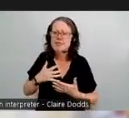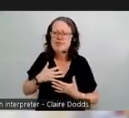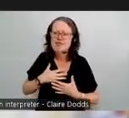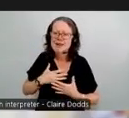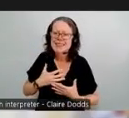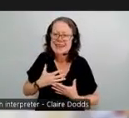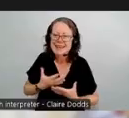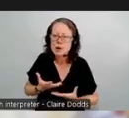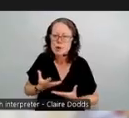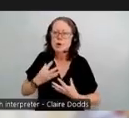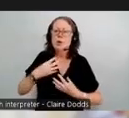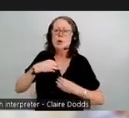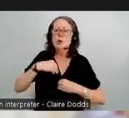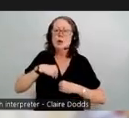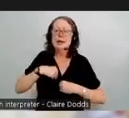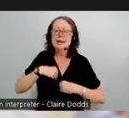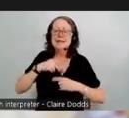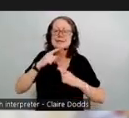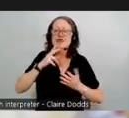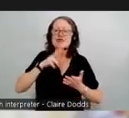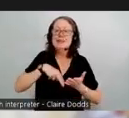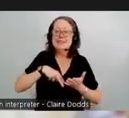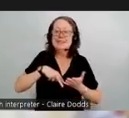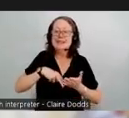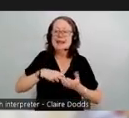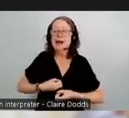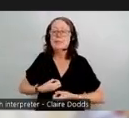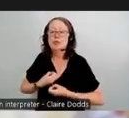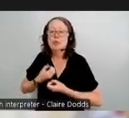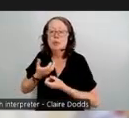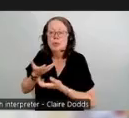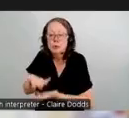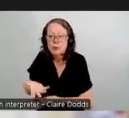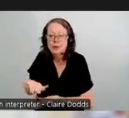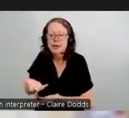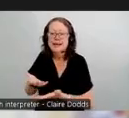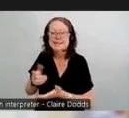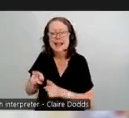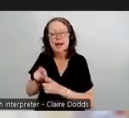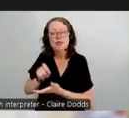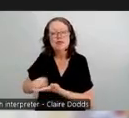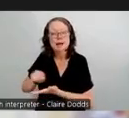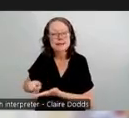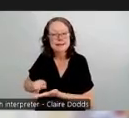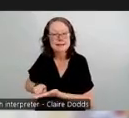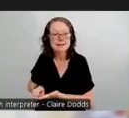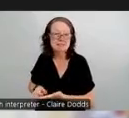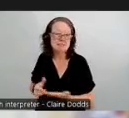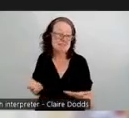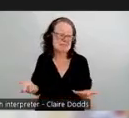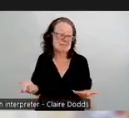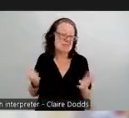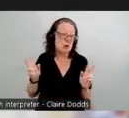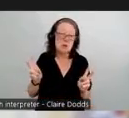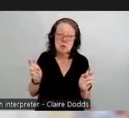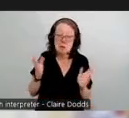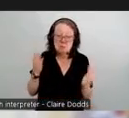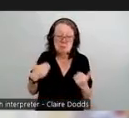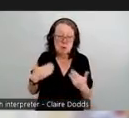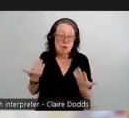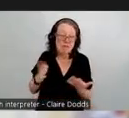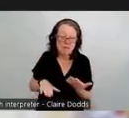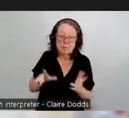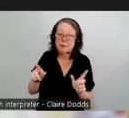writing. It's relevant whether it's just a tea towel quote or whether it's somebody very clever who said it.